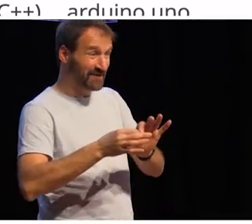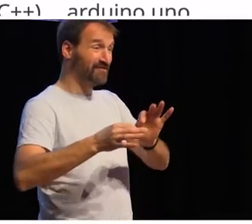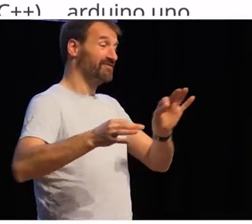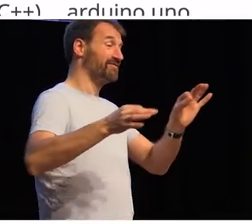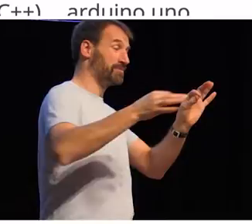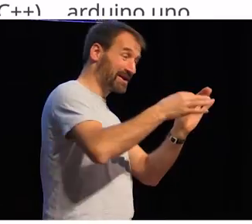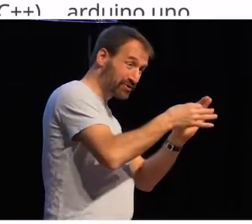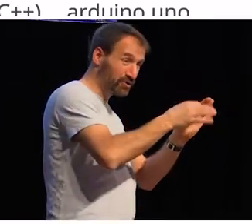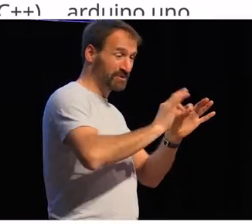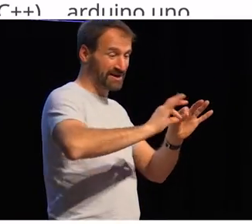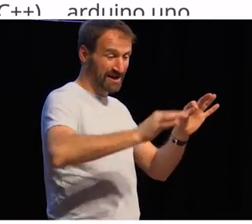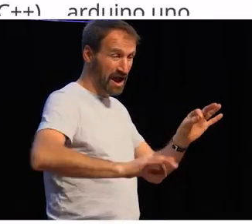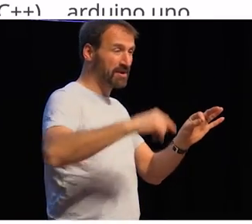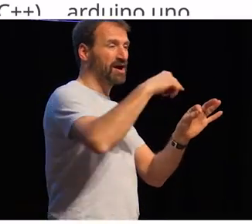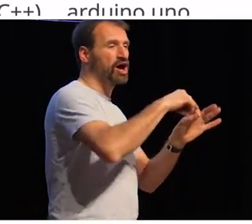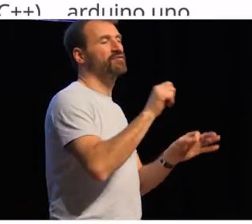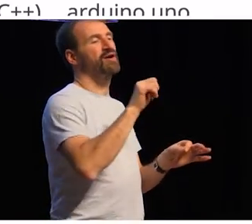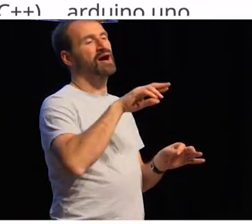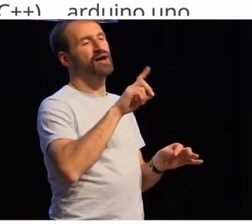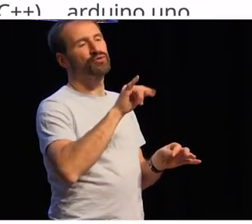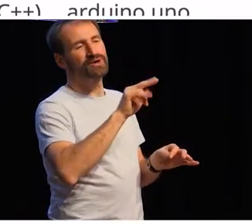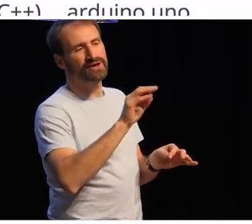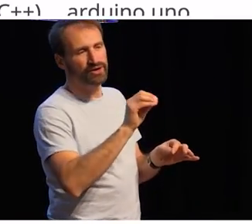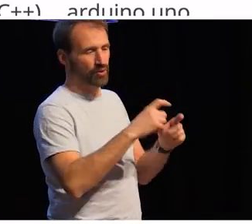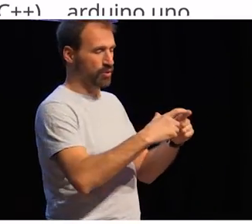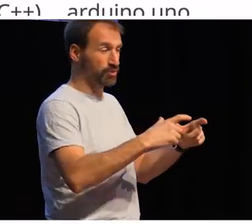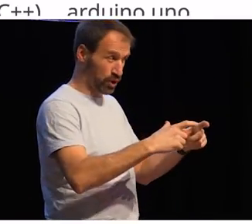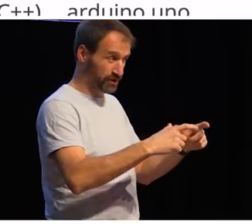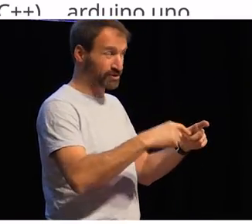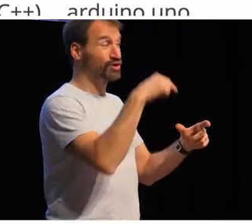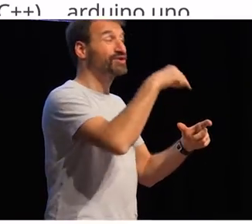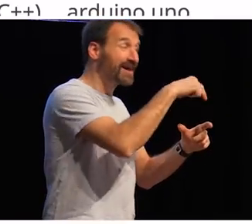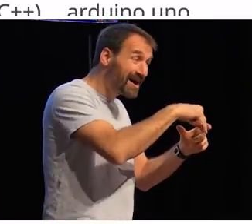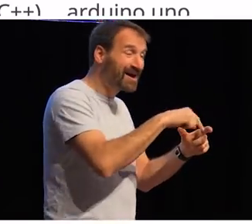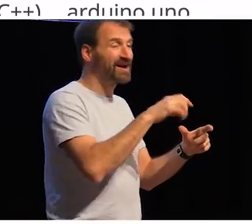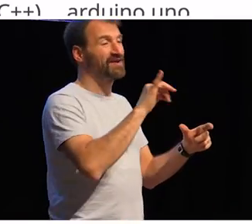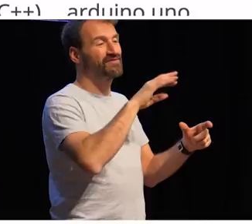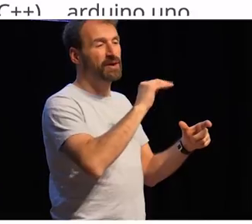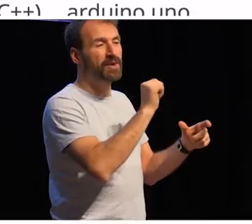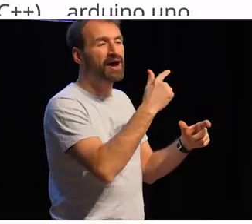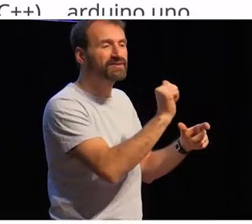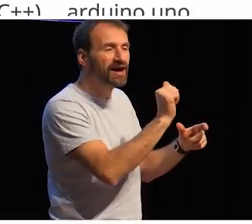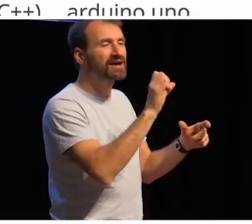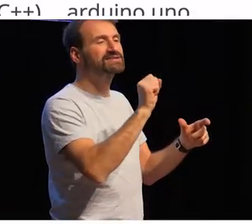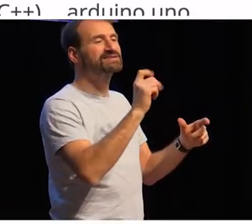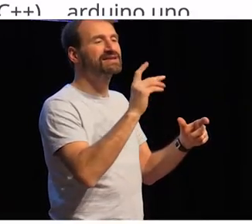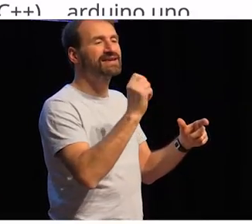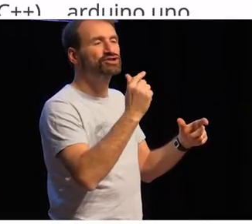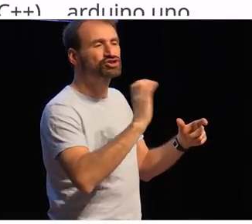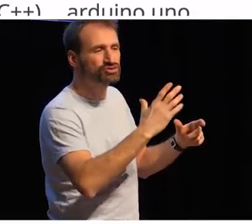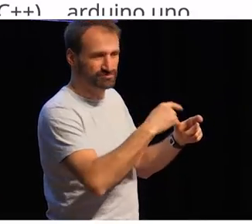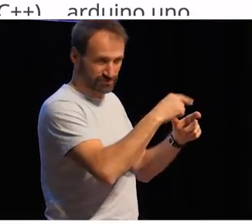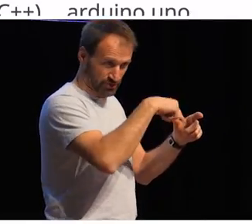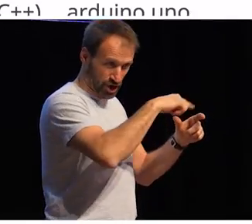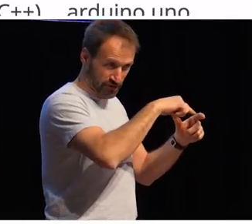my Arduino board here, and that's where the Fermata sketch is running, written in Arduino, a flavor of C or C++. The